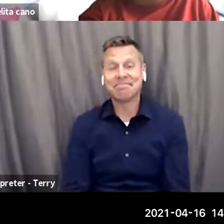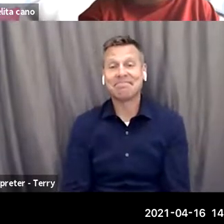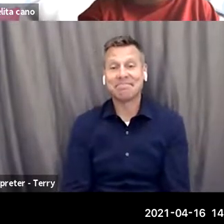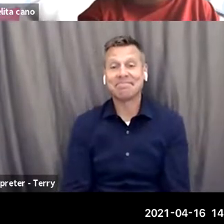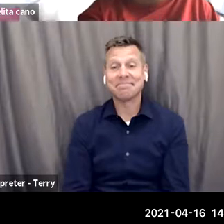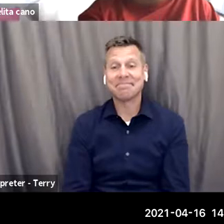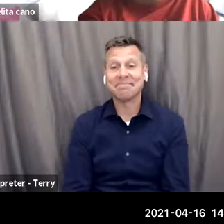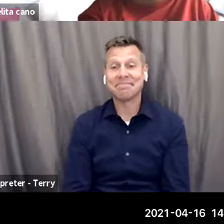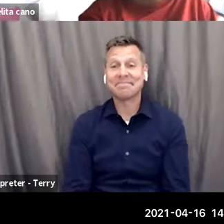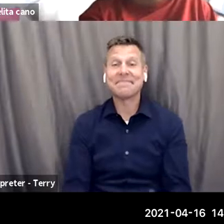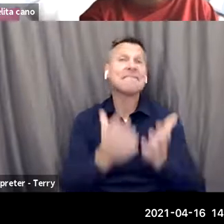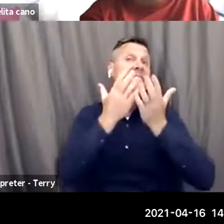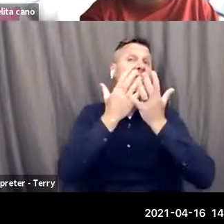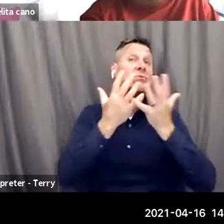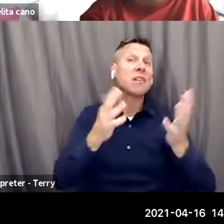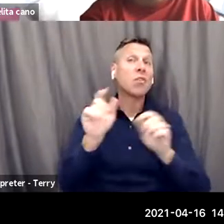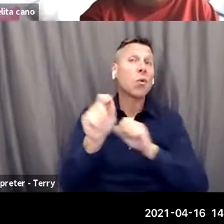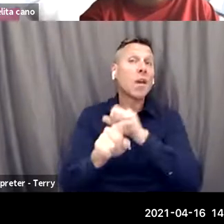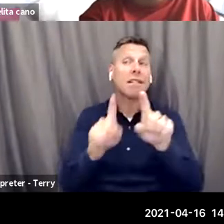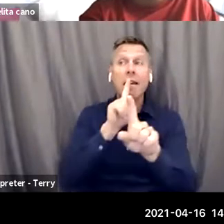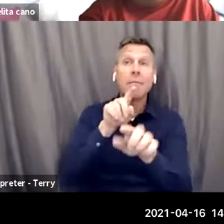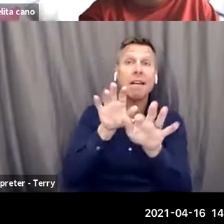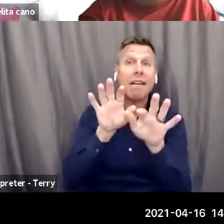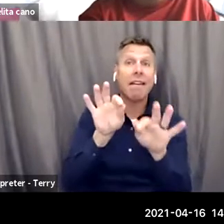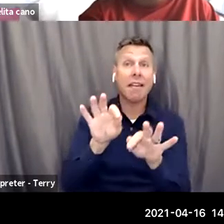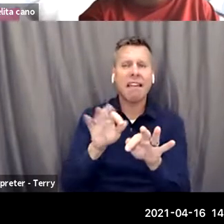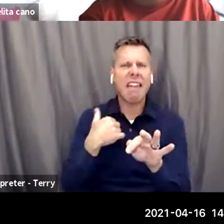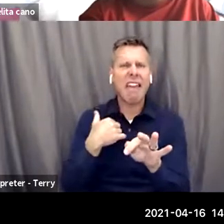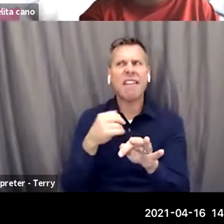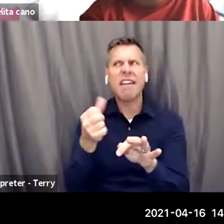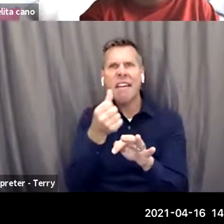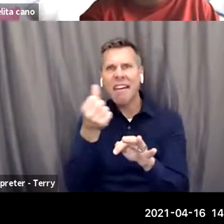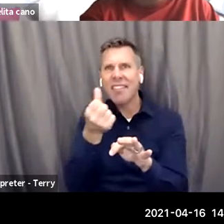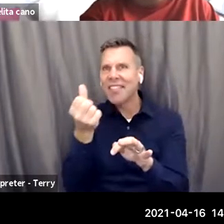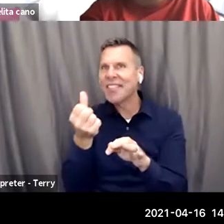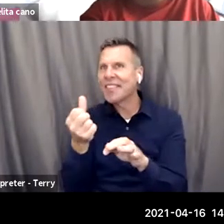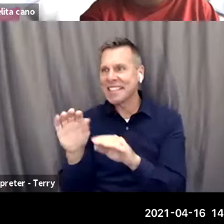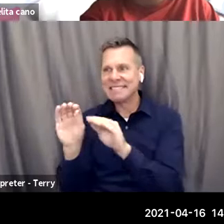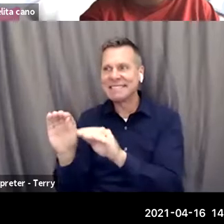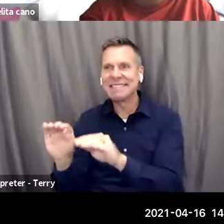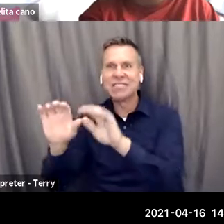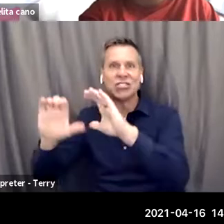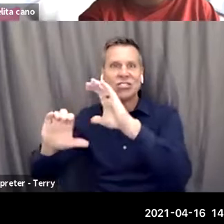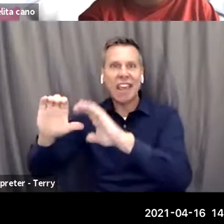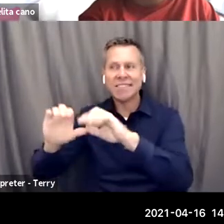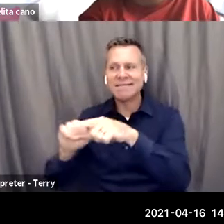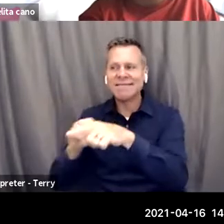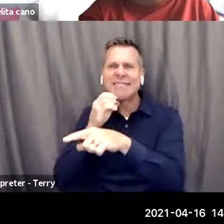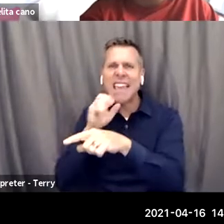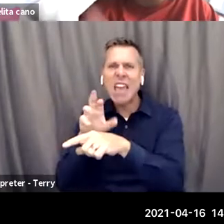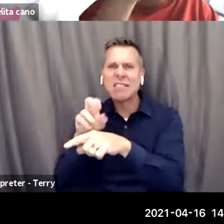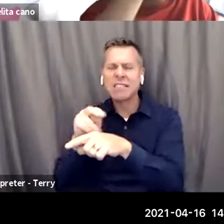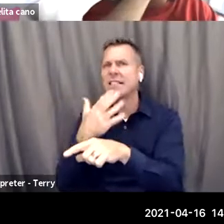Well, thank you for that question and comment. Looks like we do have another post in the chat from Erin. It says, thank you. Love